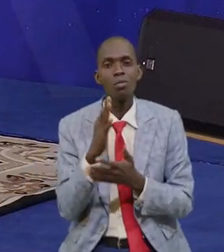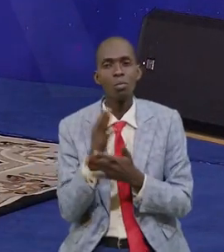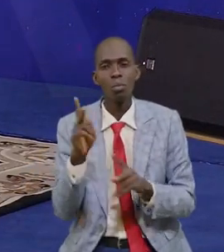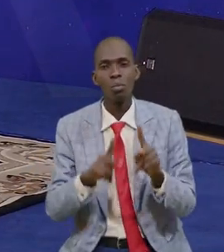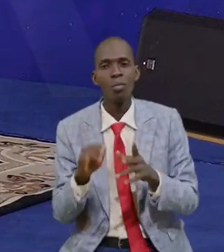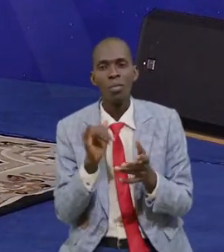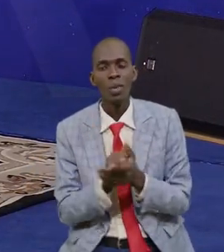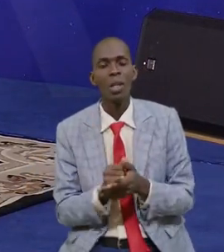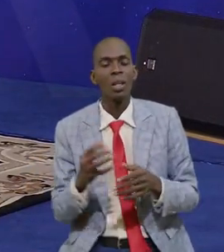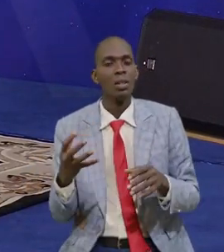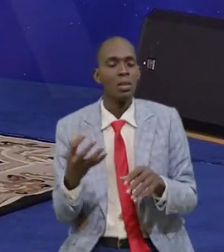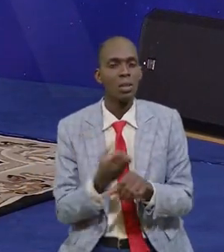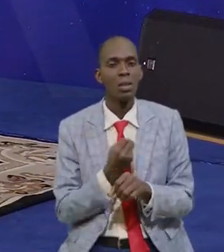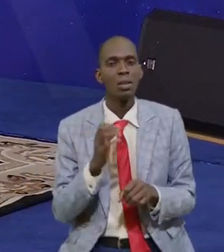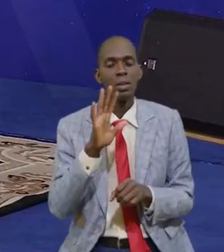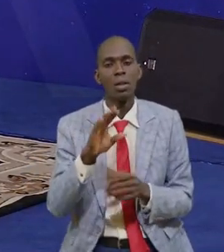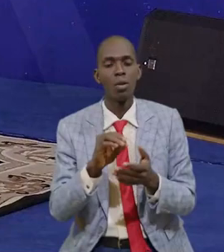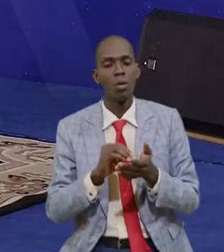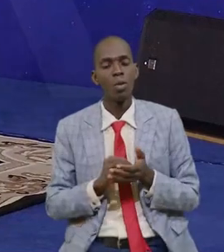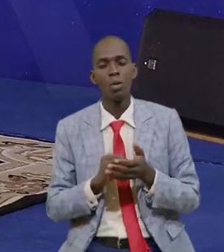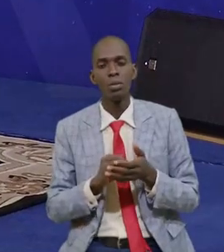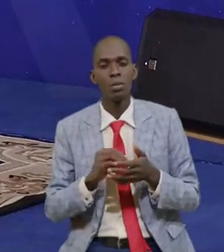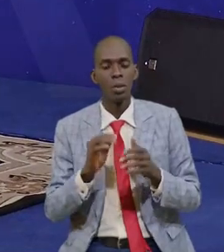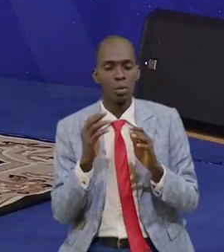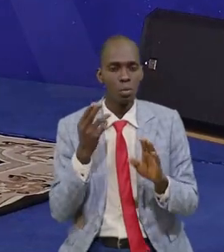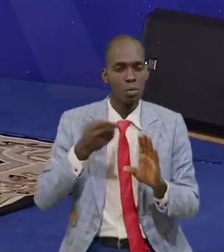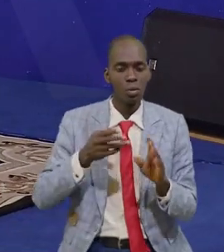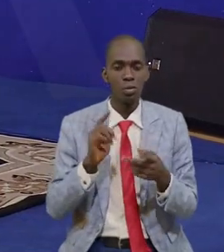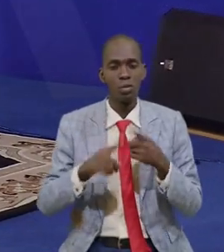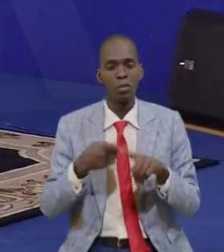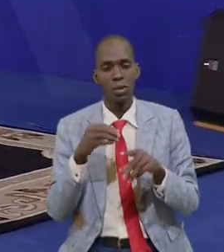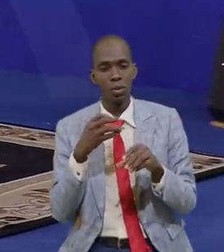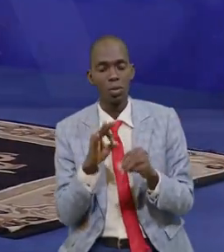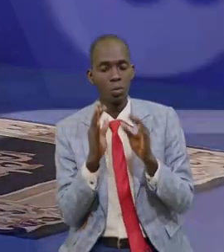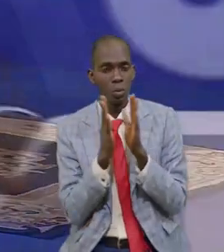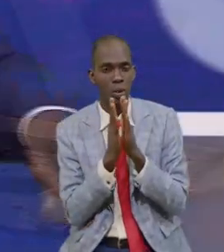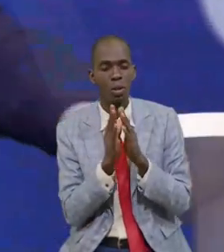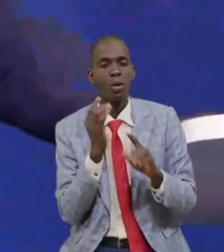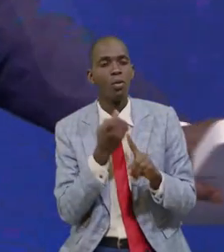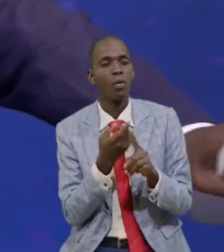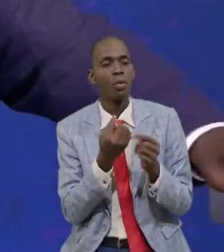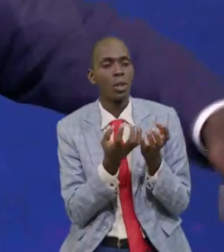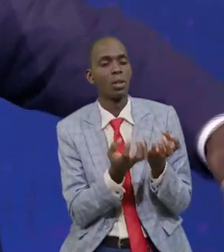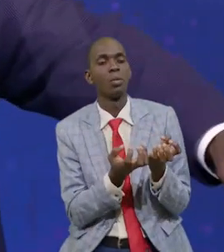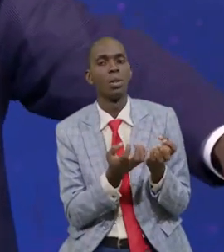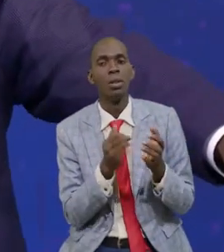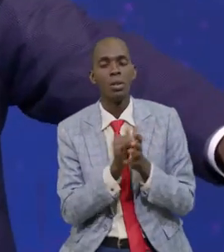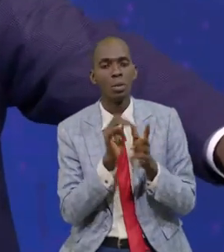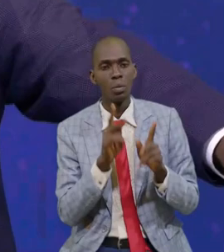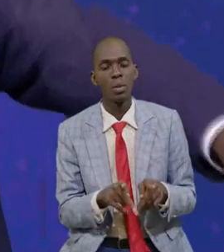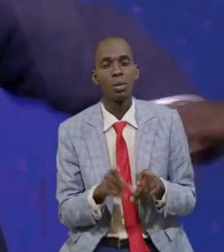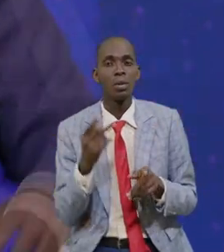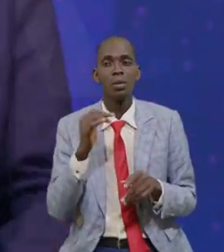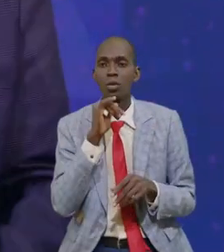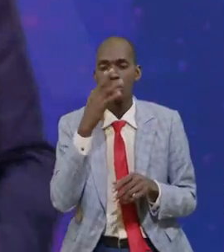pattern from the leper. The leper that did not know that he has come. He came to save. He